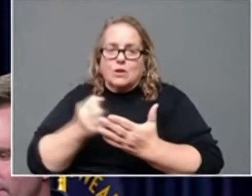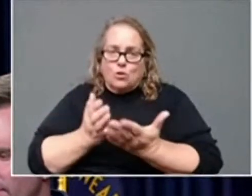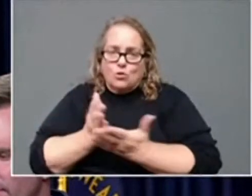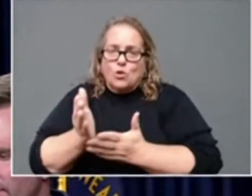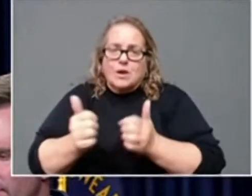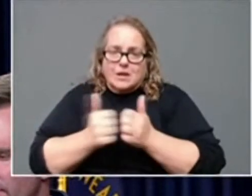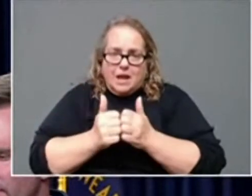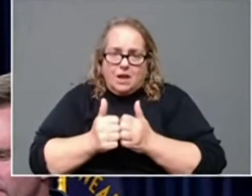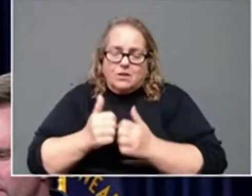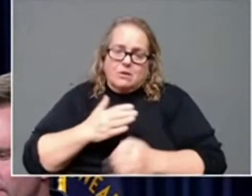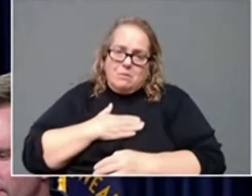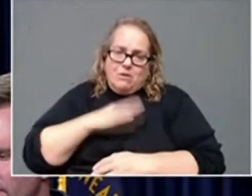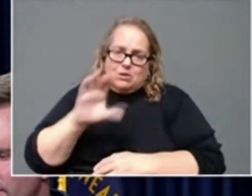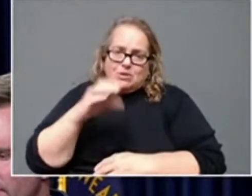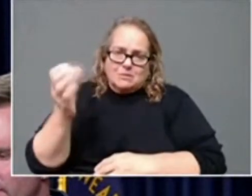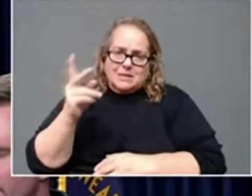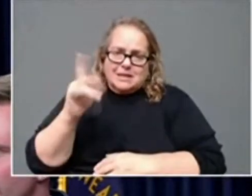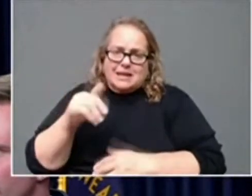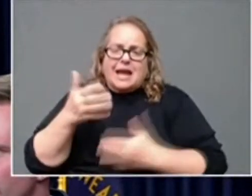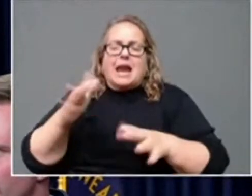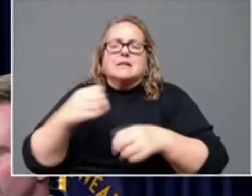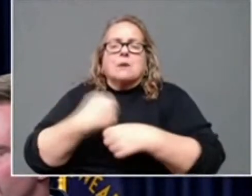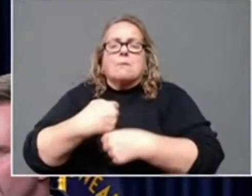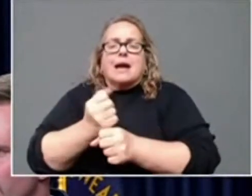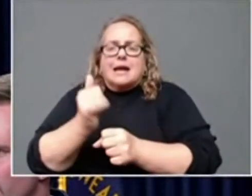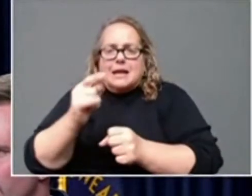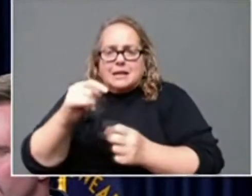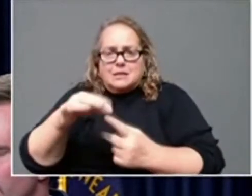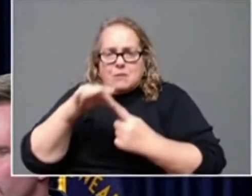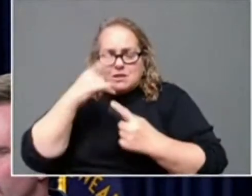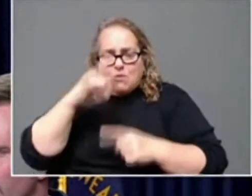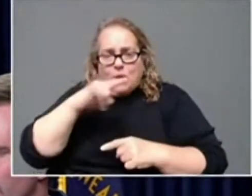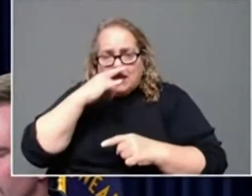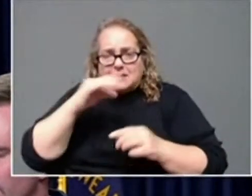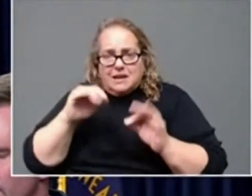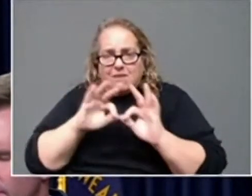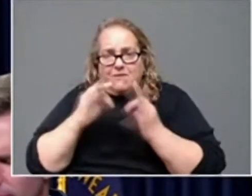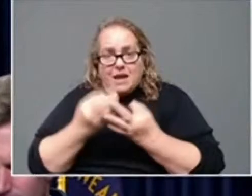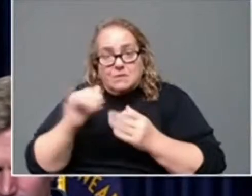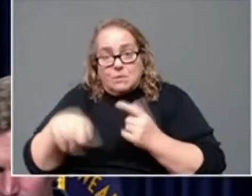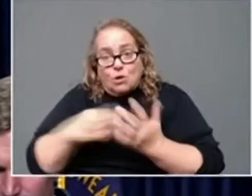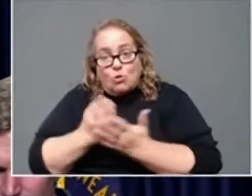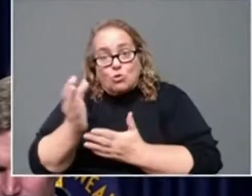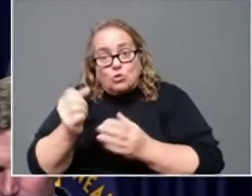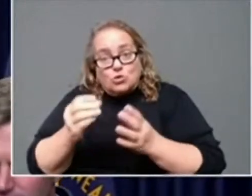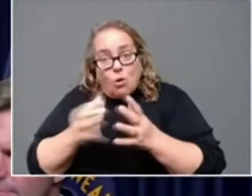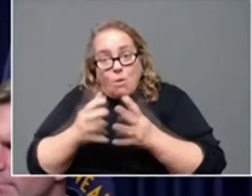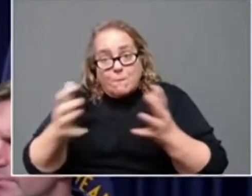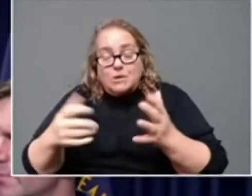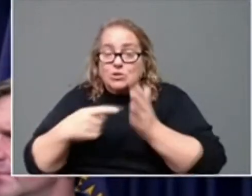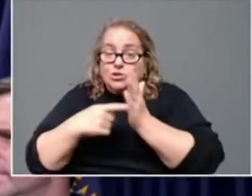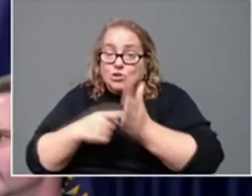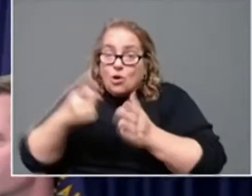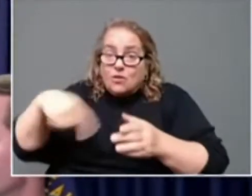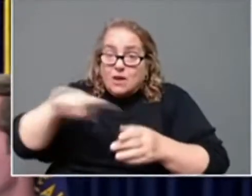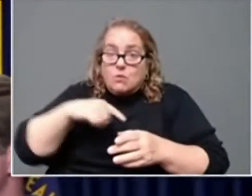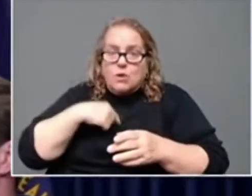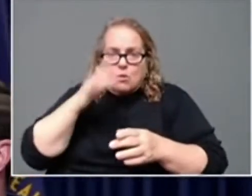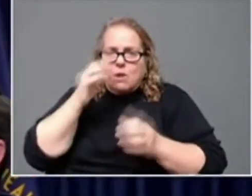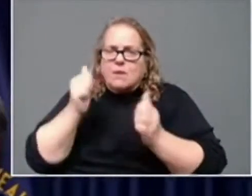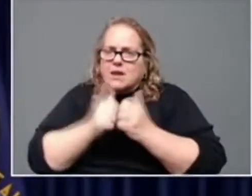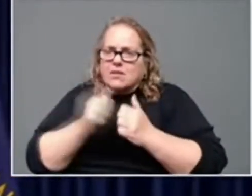Kentucky. Let's make it special for these kids and families who have been through so much and show them that we're going to be with them every step of the